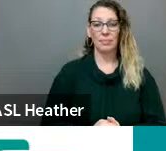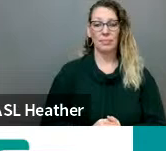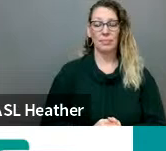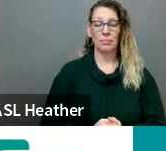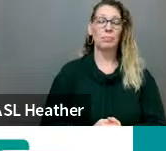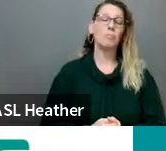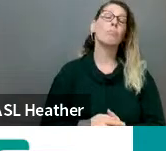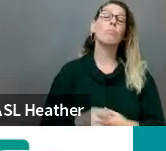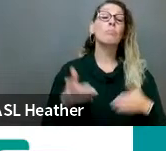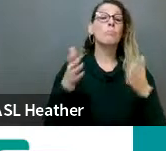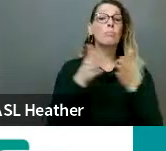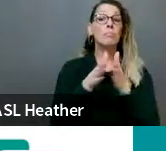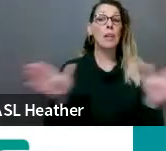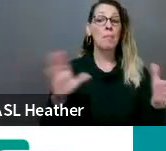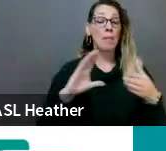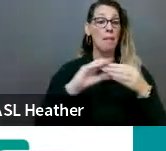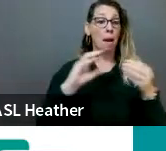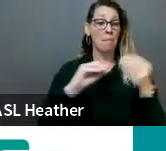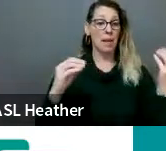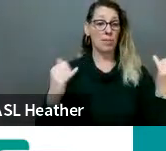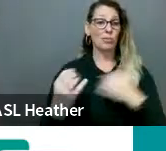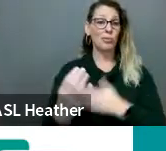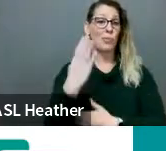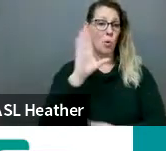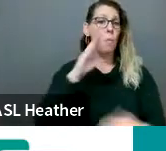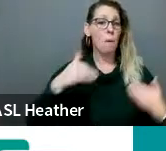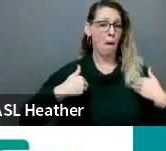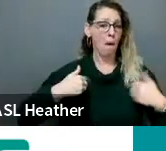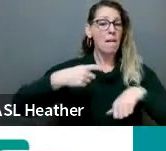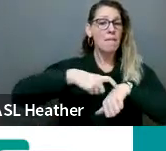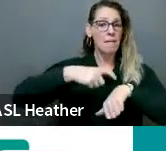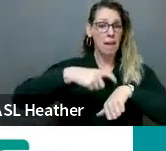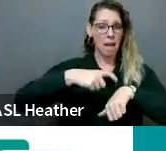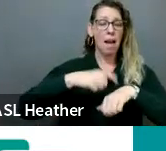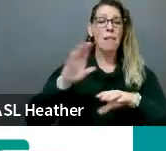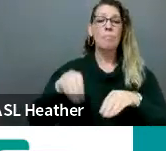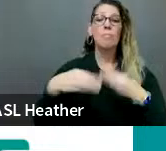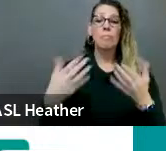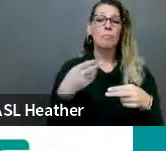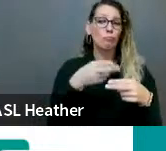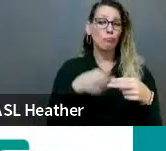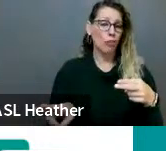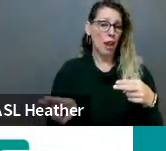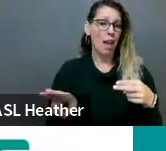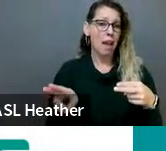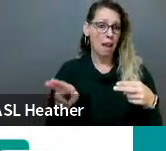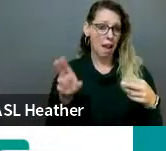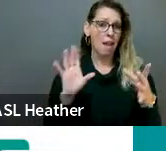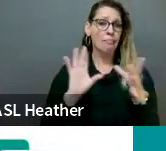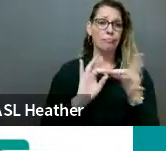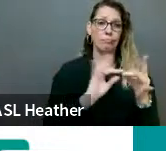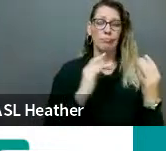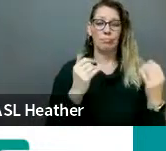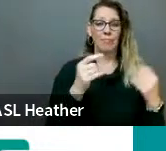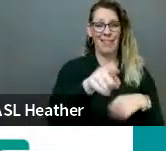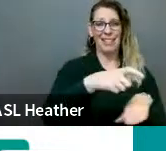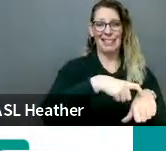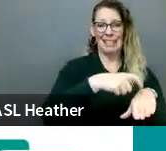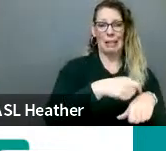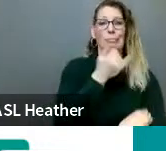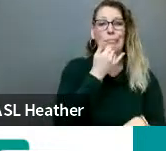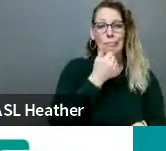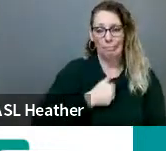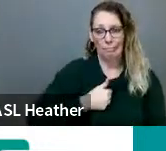So public comment this morning, there will be an opportunity to provide brief public comment. This time's incorrect, my